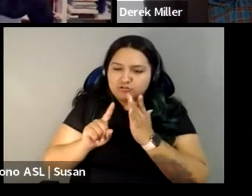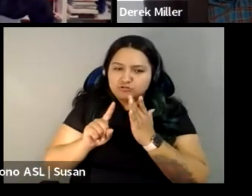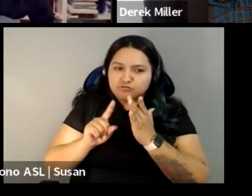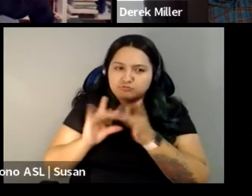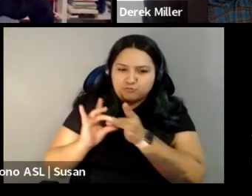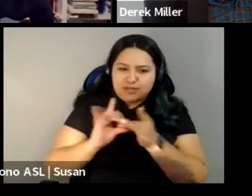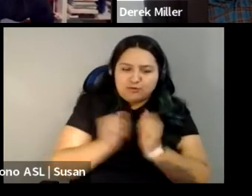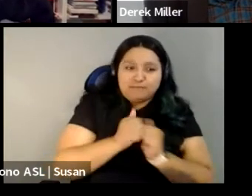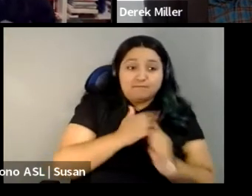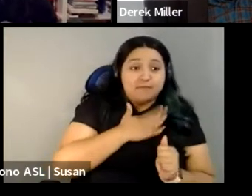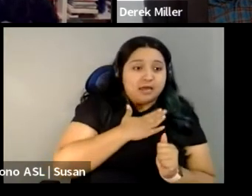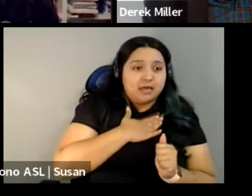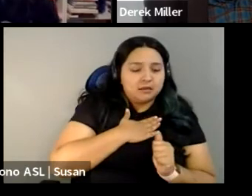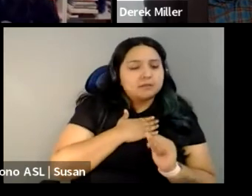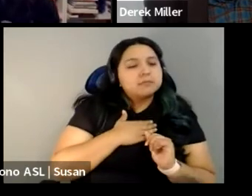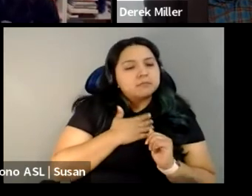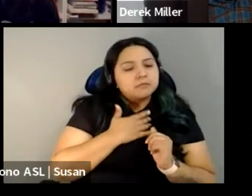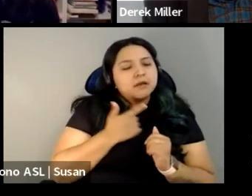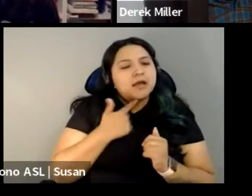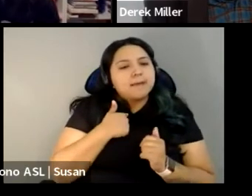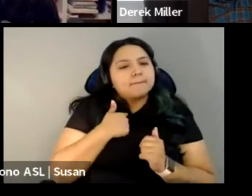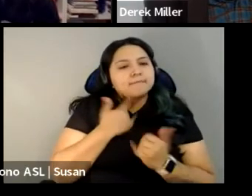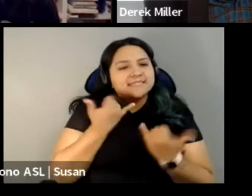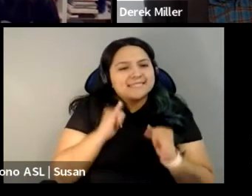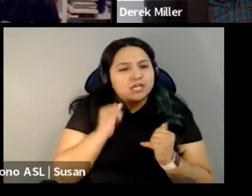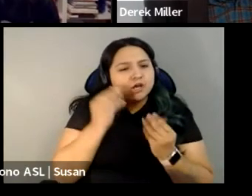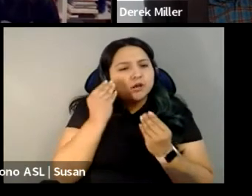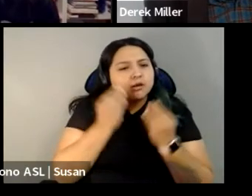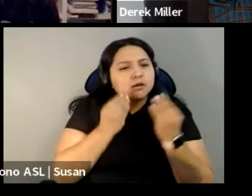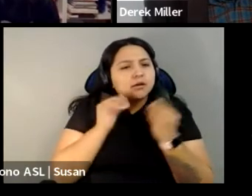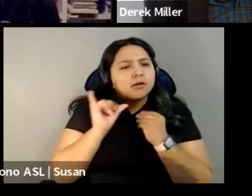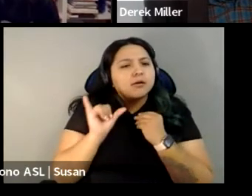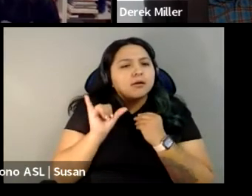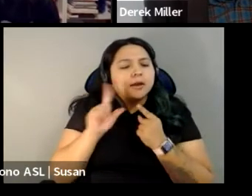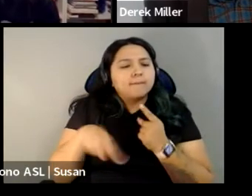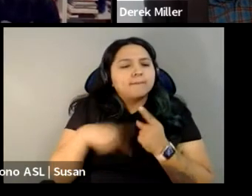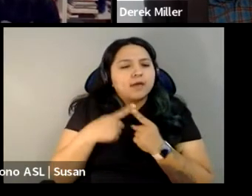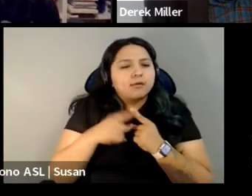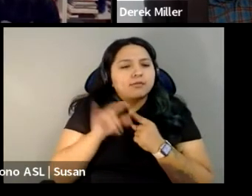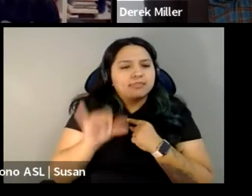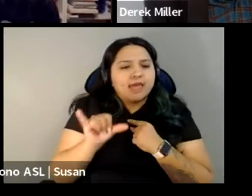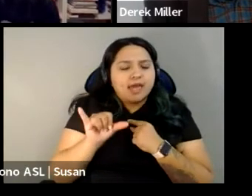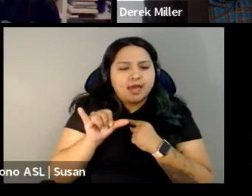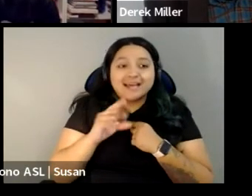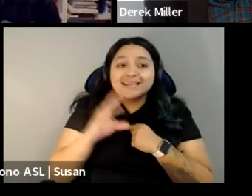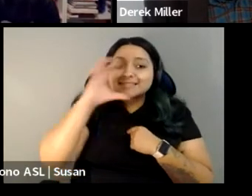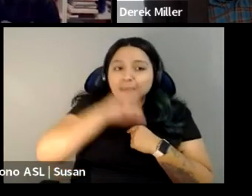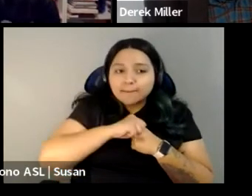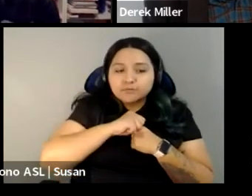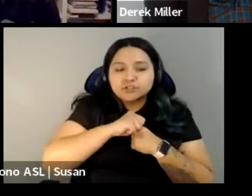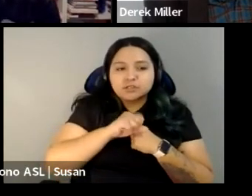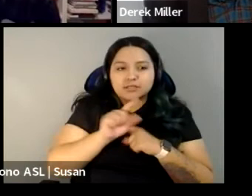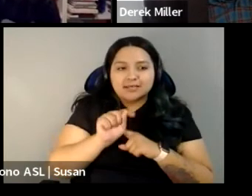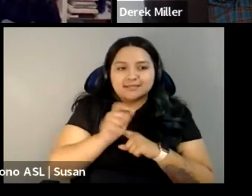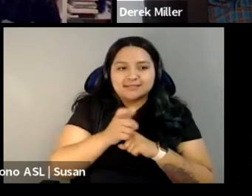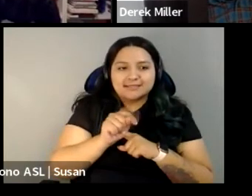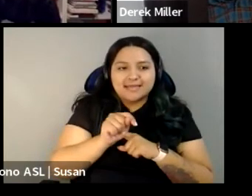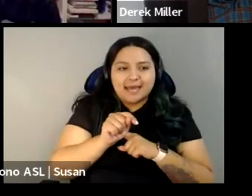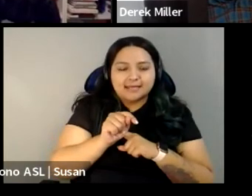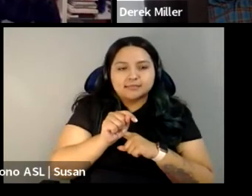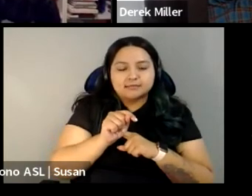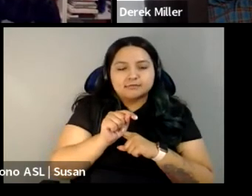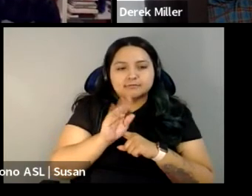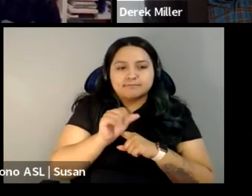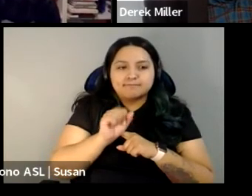still chewing on the underlying assumption that text-based contributions, right?